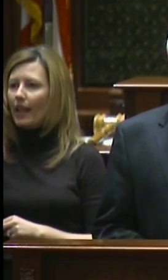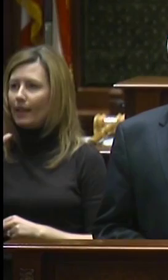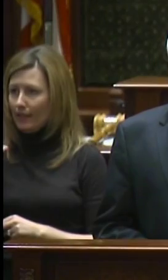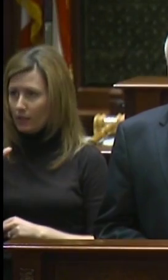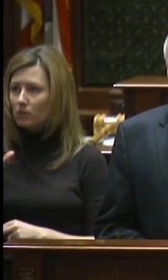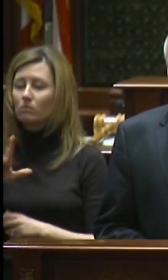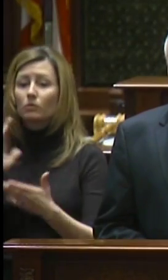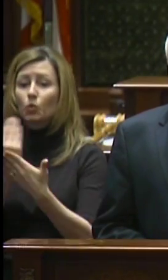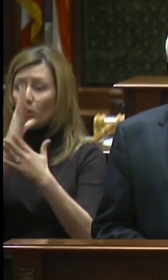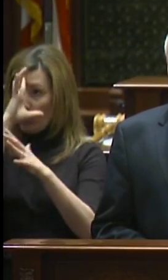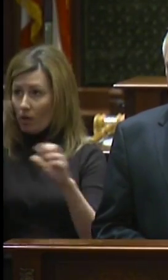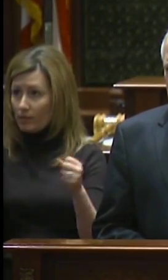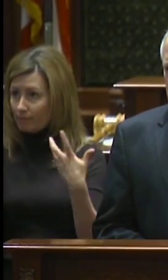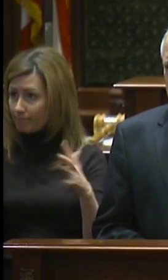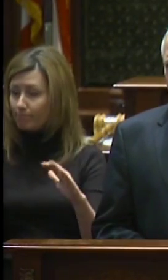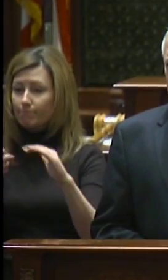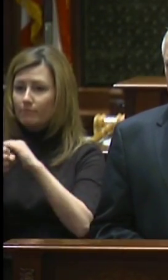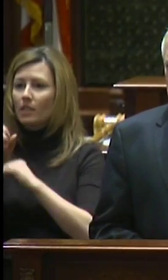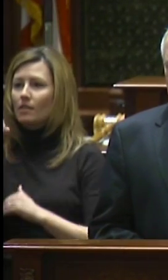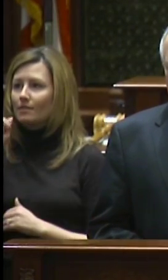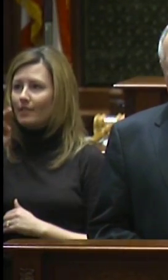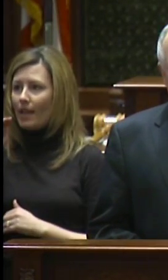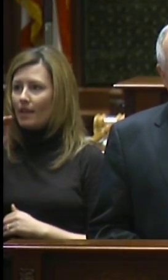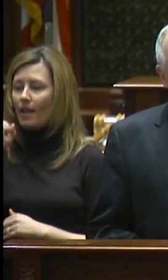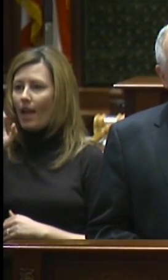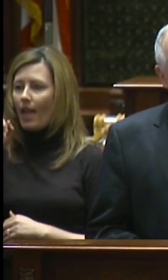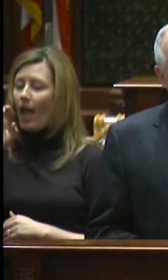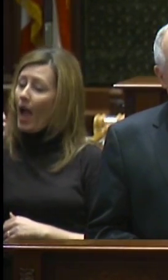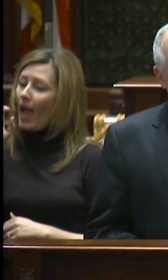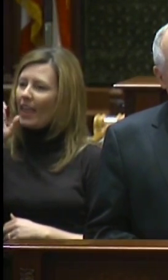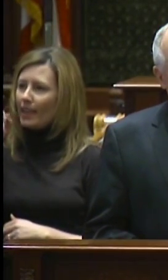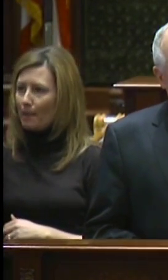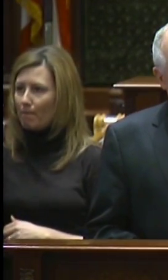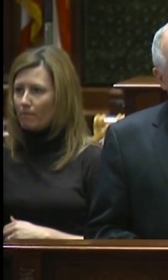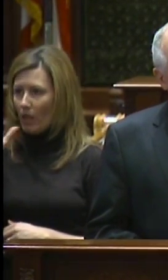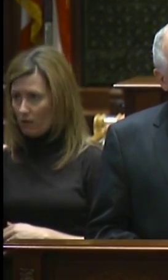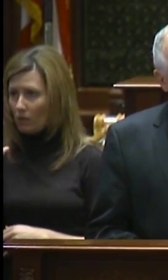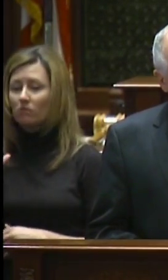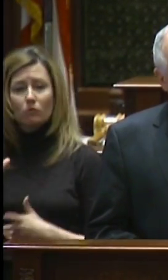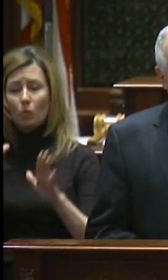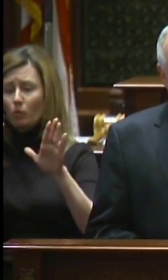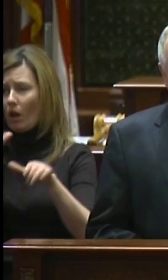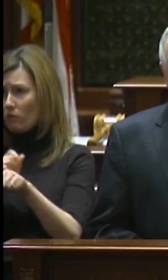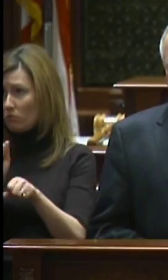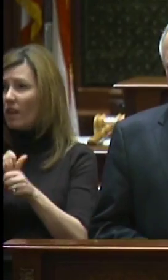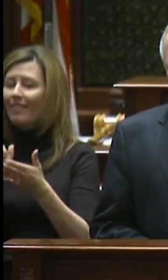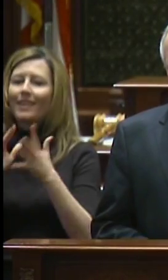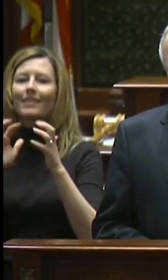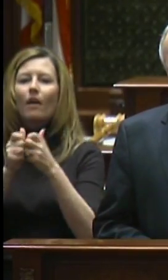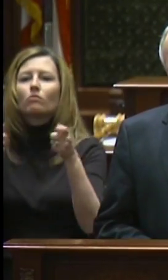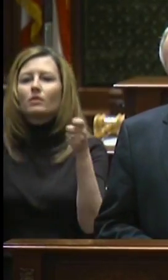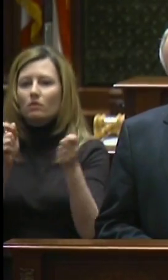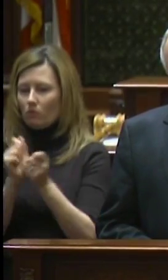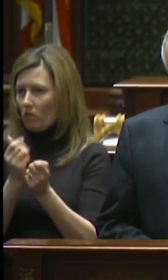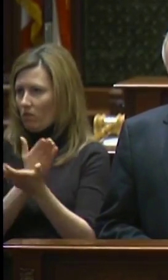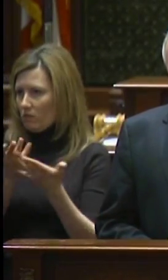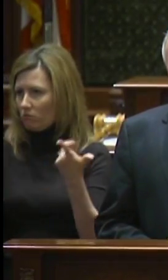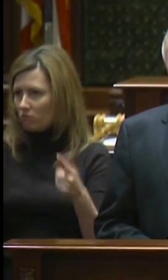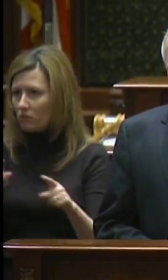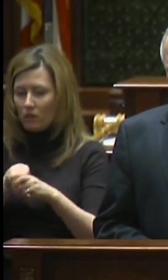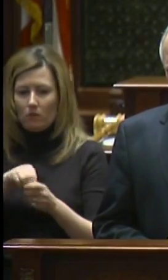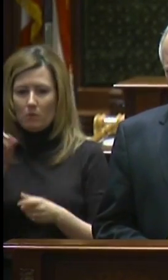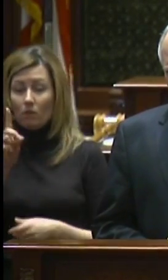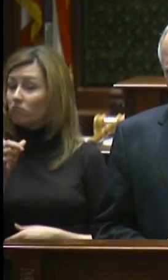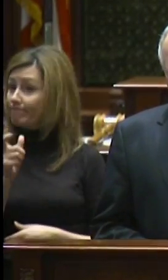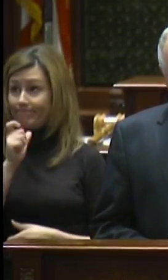president has taken office, Dan Eikenberry, who's doing an excellent job. And that's how you deal with things in a democracy. When something doesn't